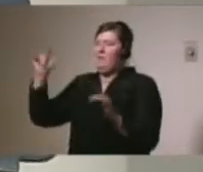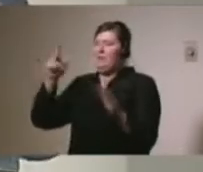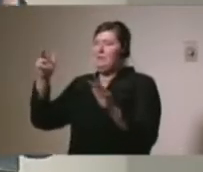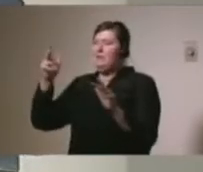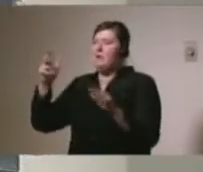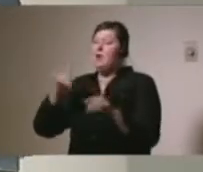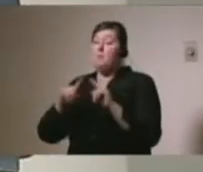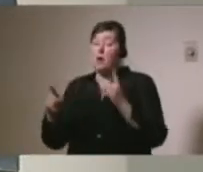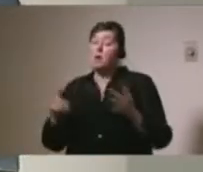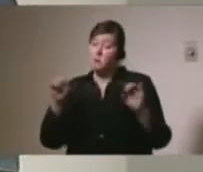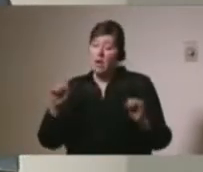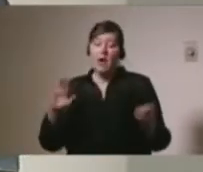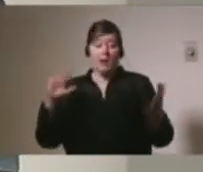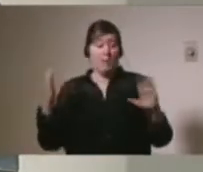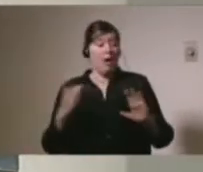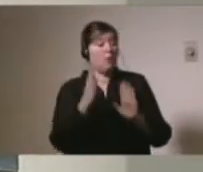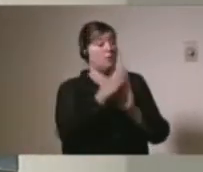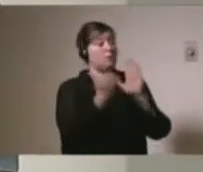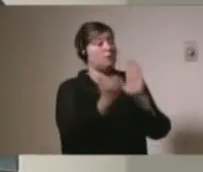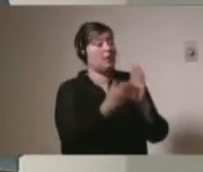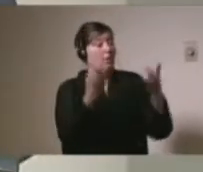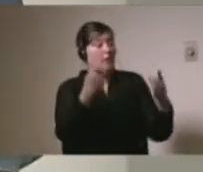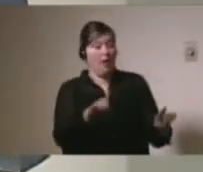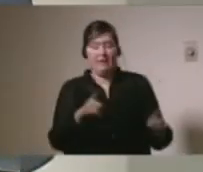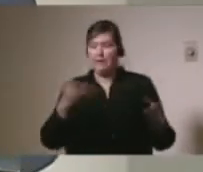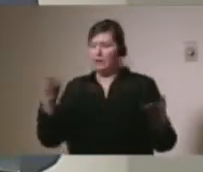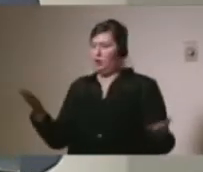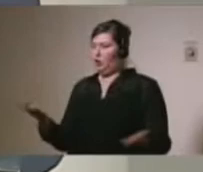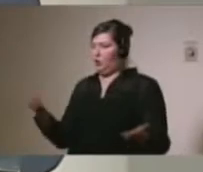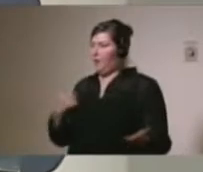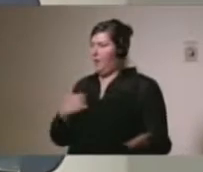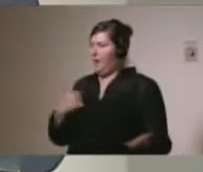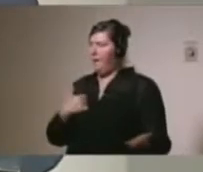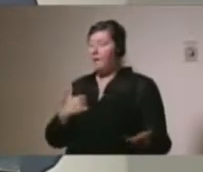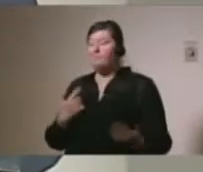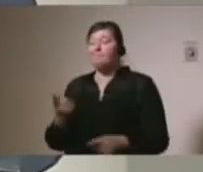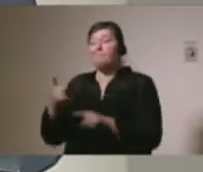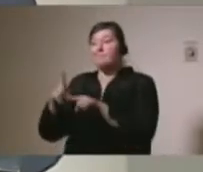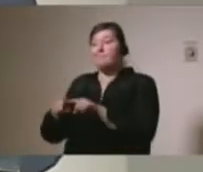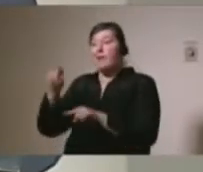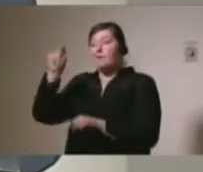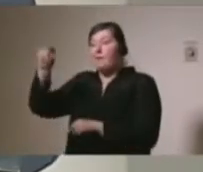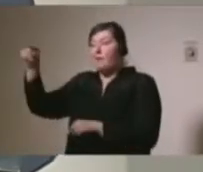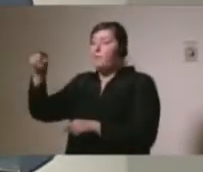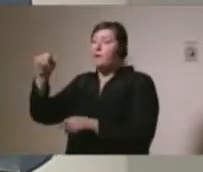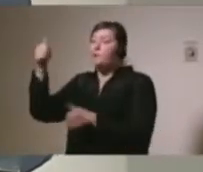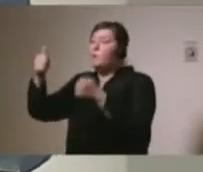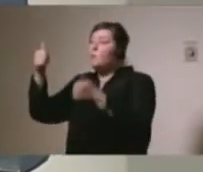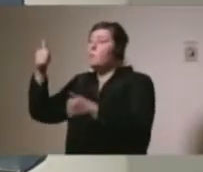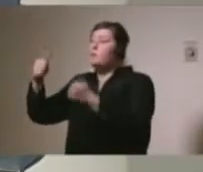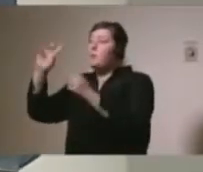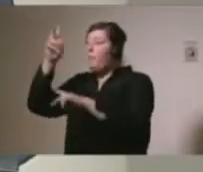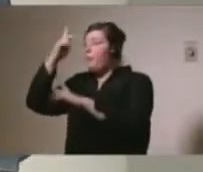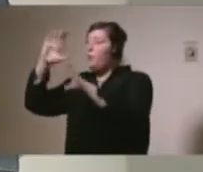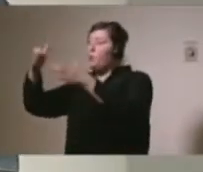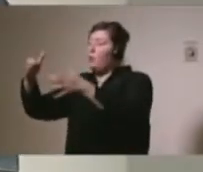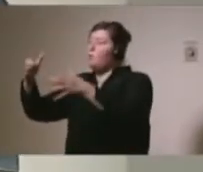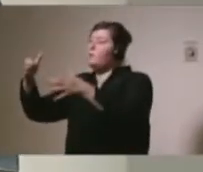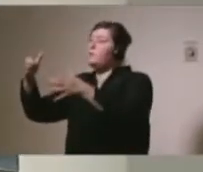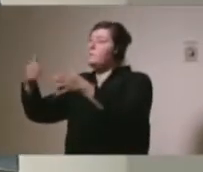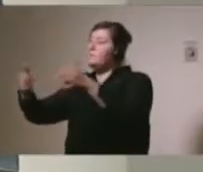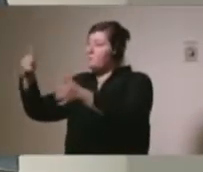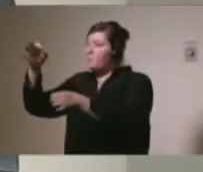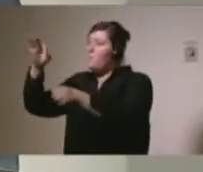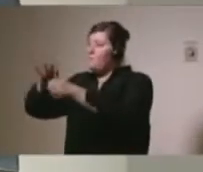happened in New Zealand and here, depending on which party is in power, that will have a big impact on